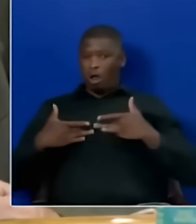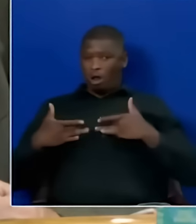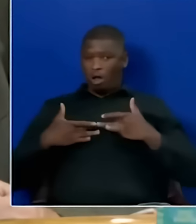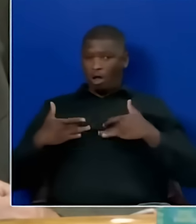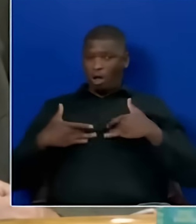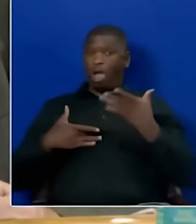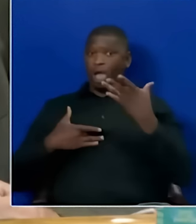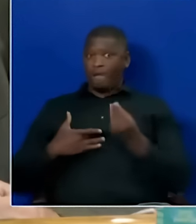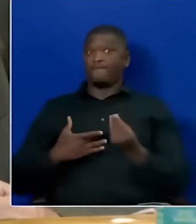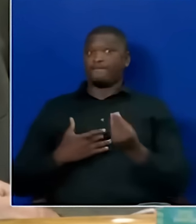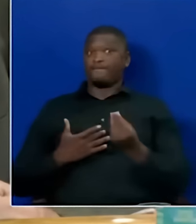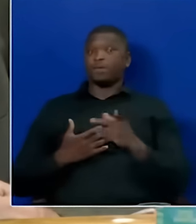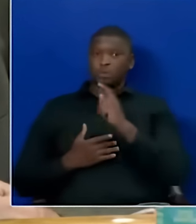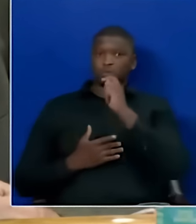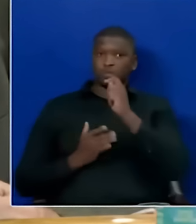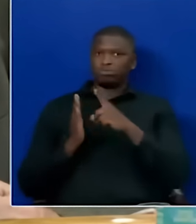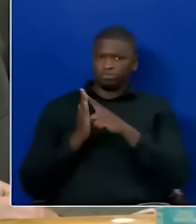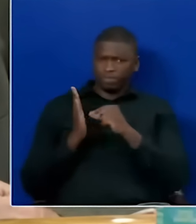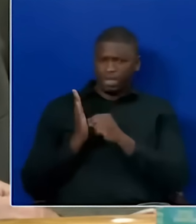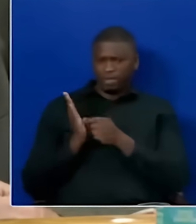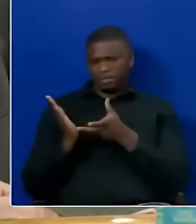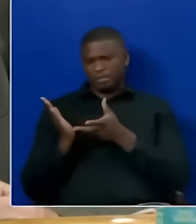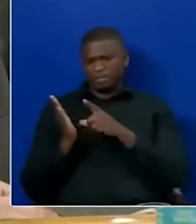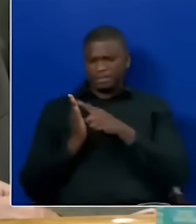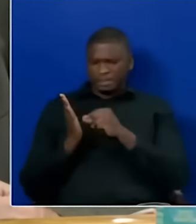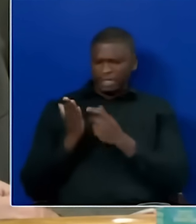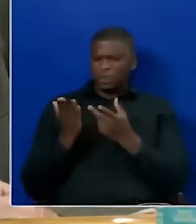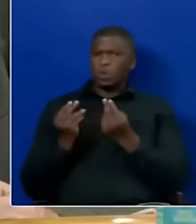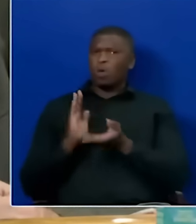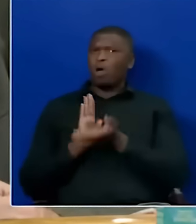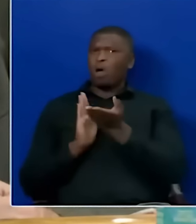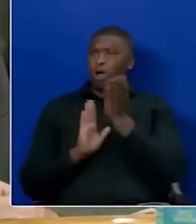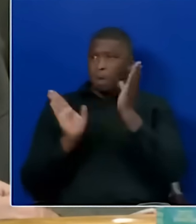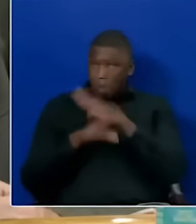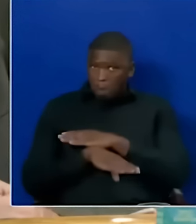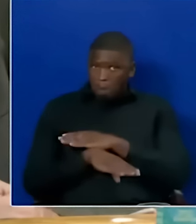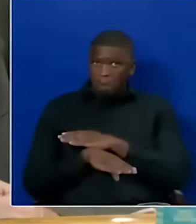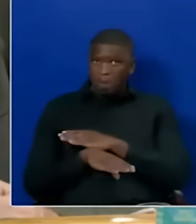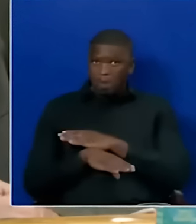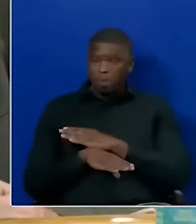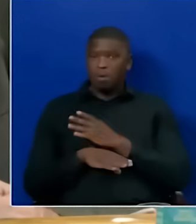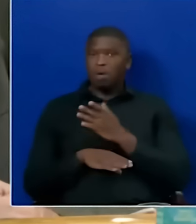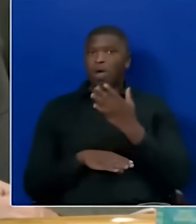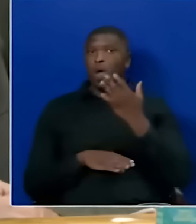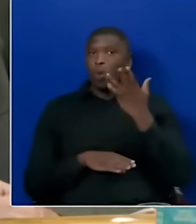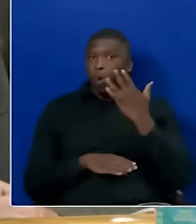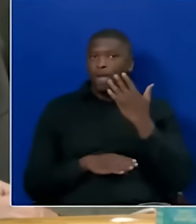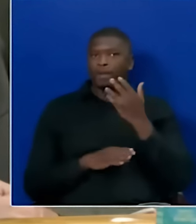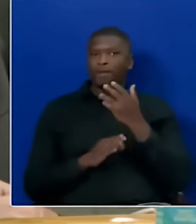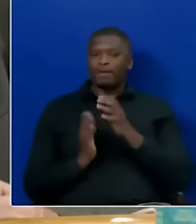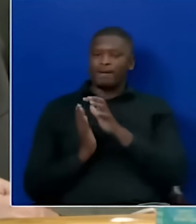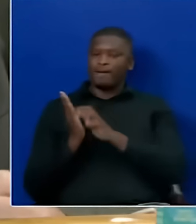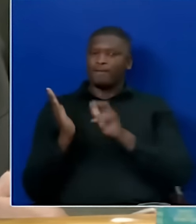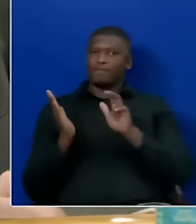date doesn't reflect when the affidavit, the corrected